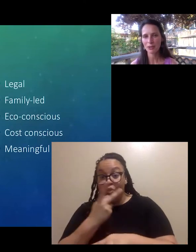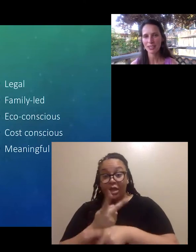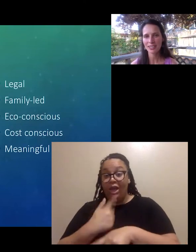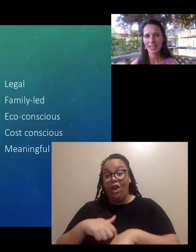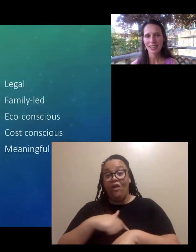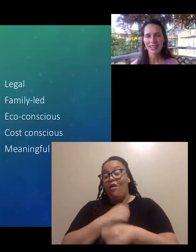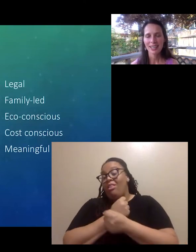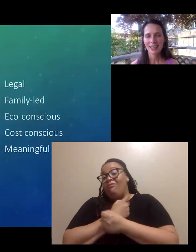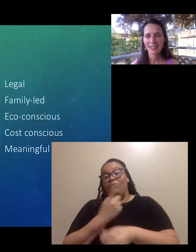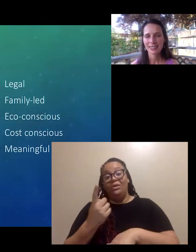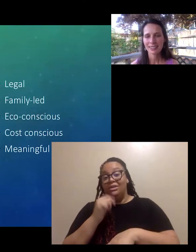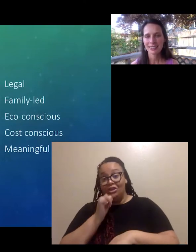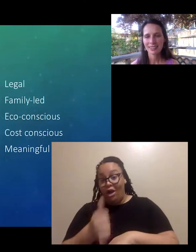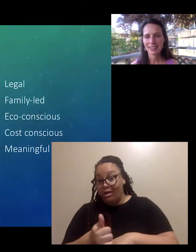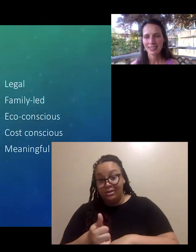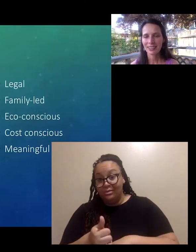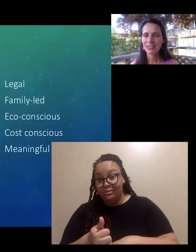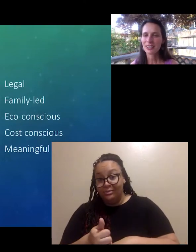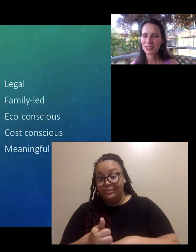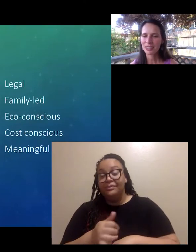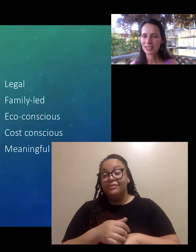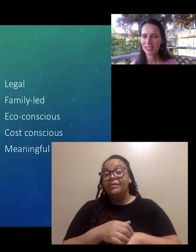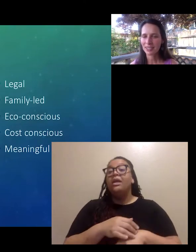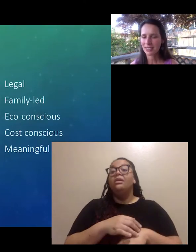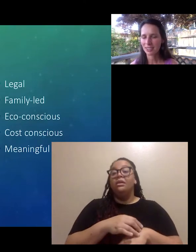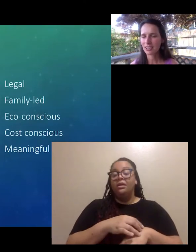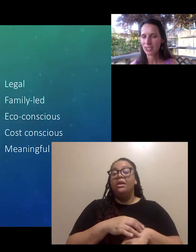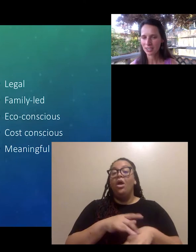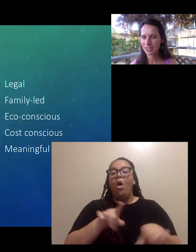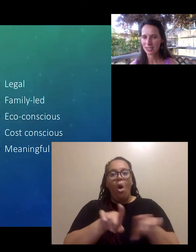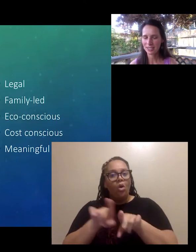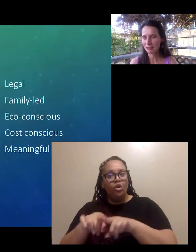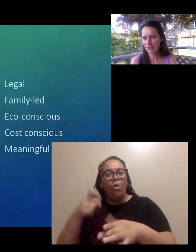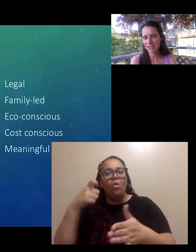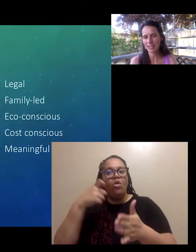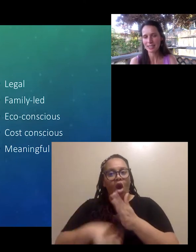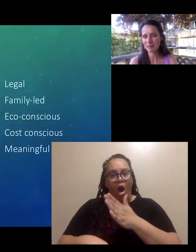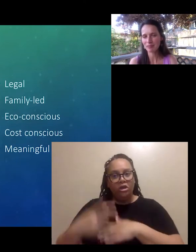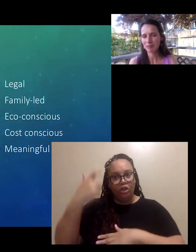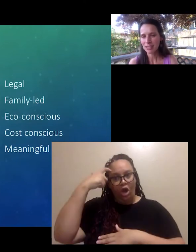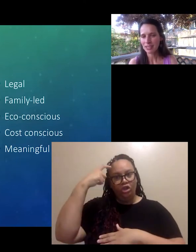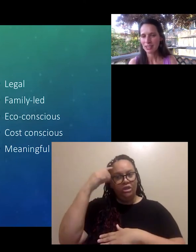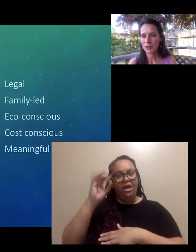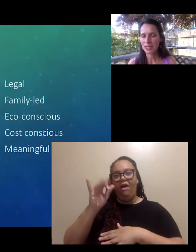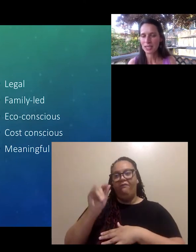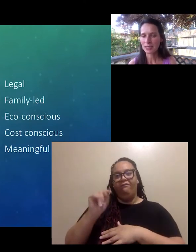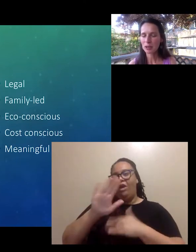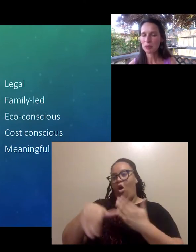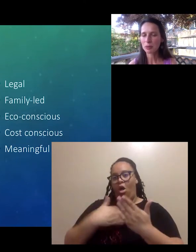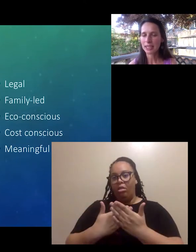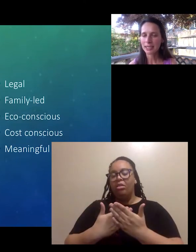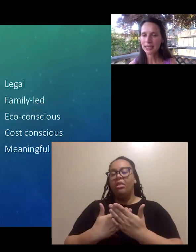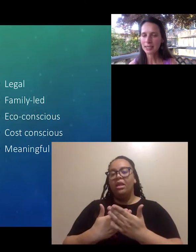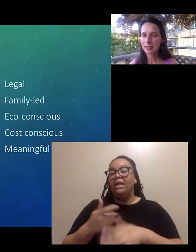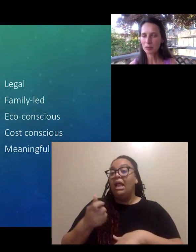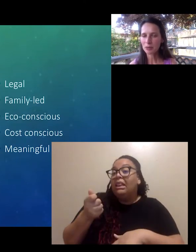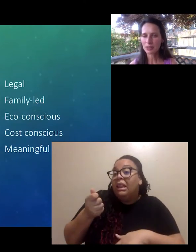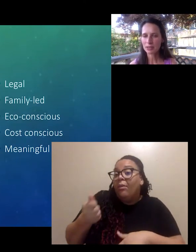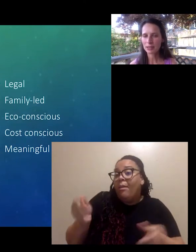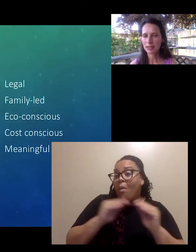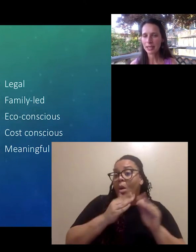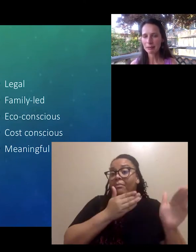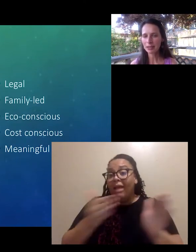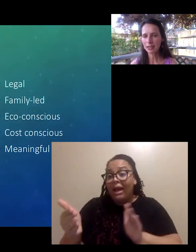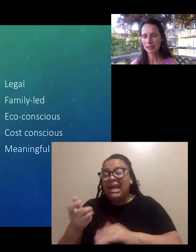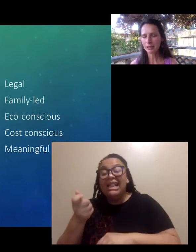at home, of course. And, and also the, the cost consciousness of it, um, you know, it takes a little more planning and a little